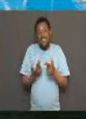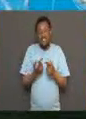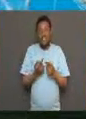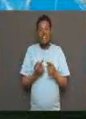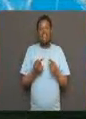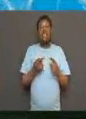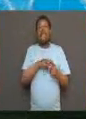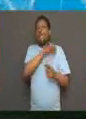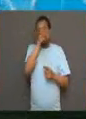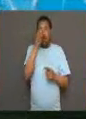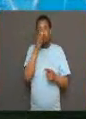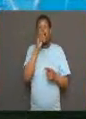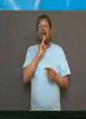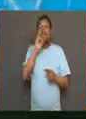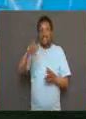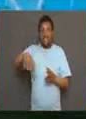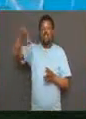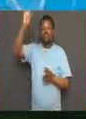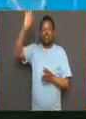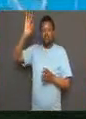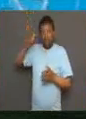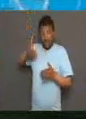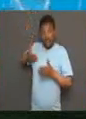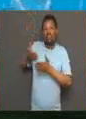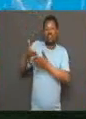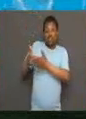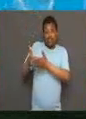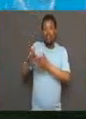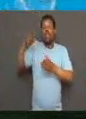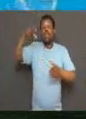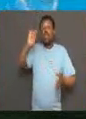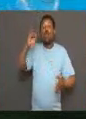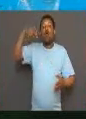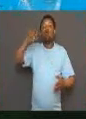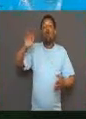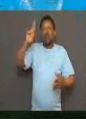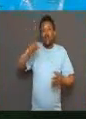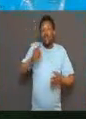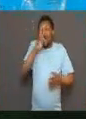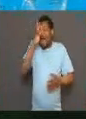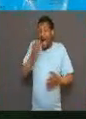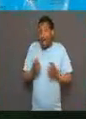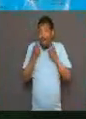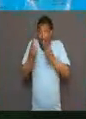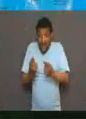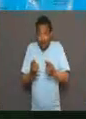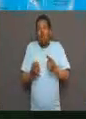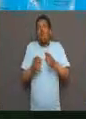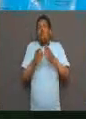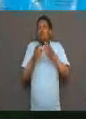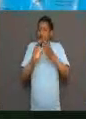Since Ethiopia is situated very close to the equator, it would